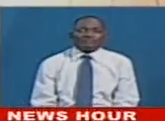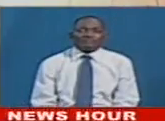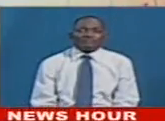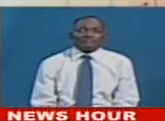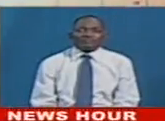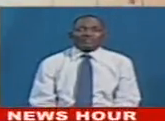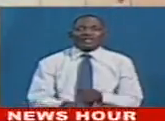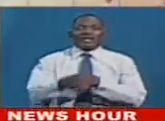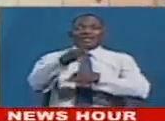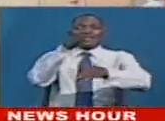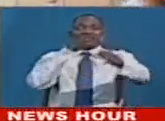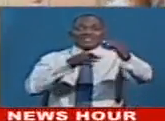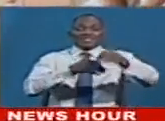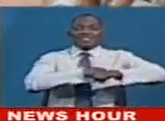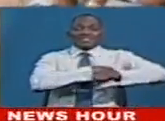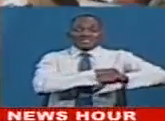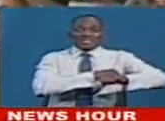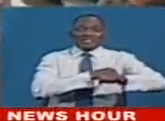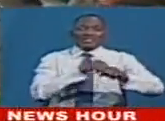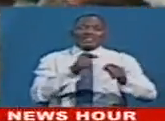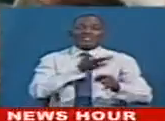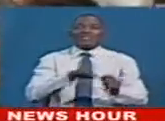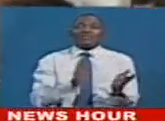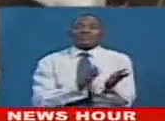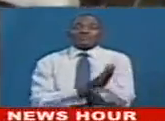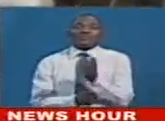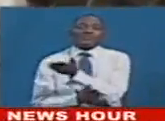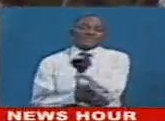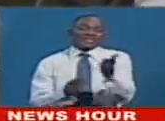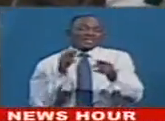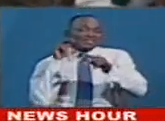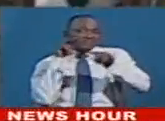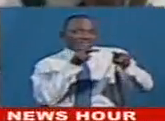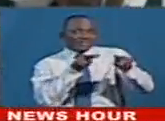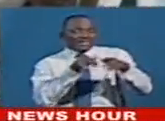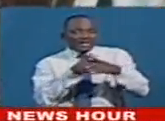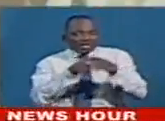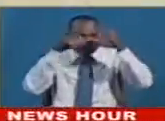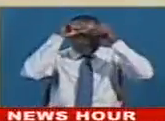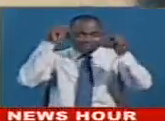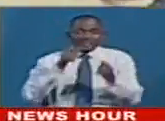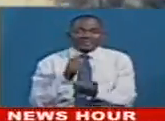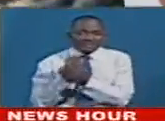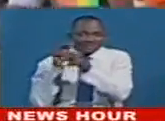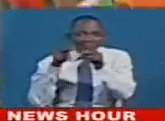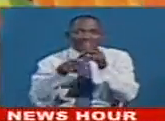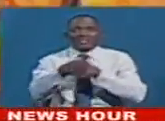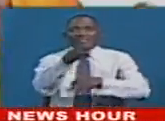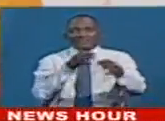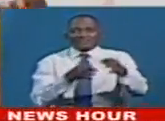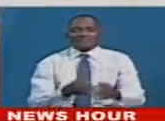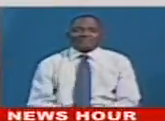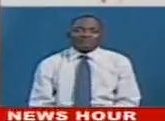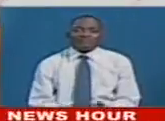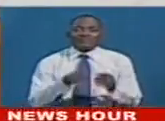The change of guard ceremony usually has school children joining the president at the presidency to witness the ceremony.